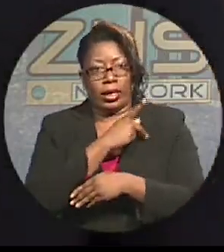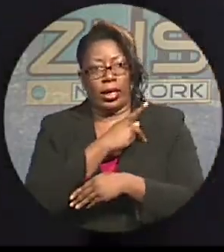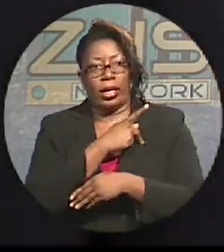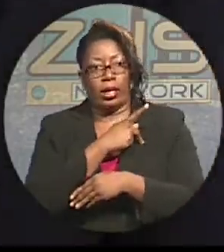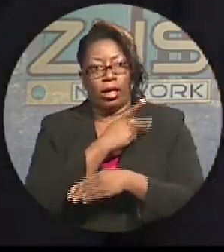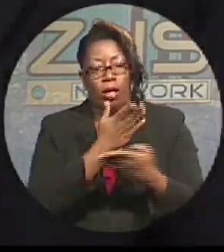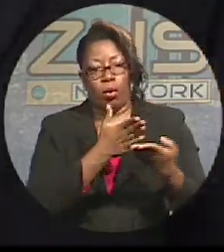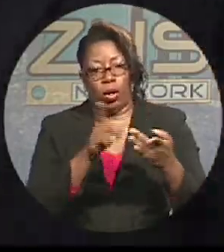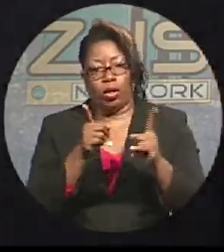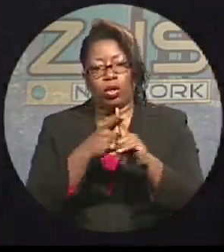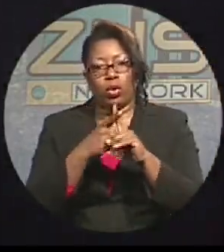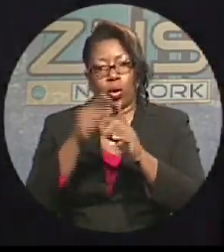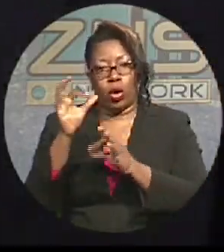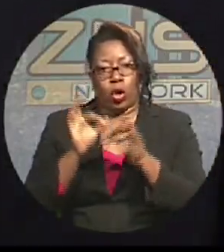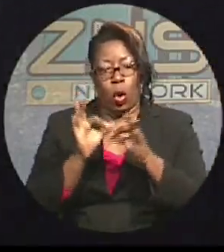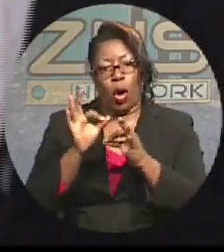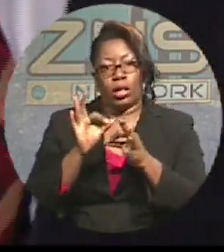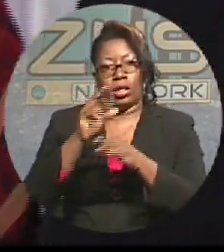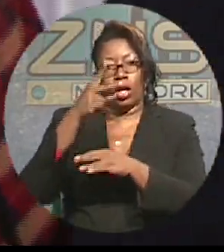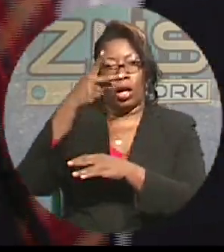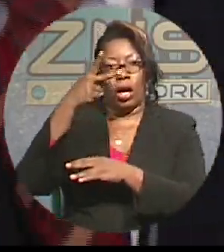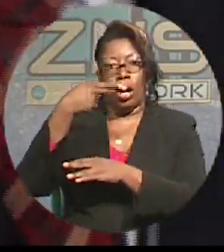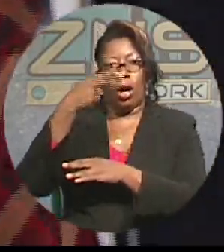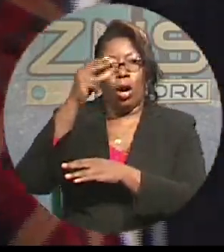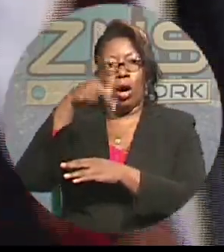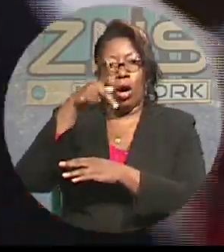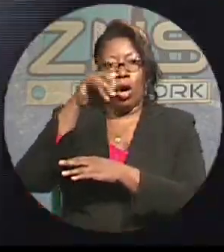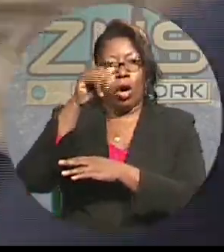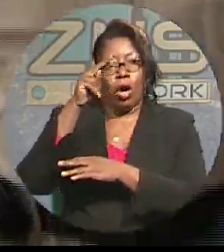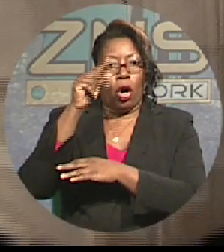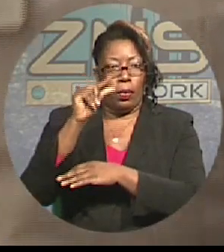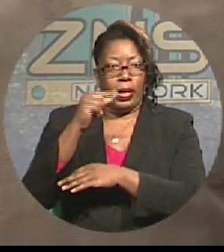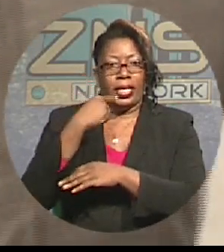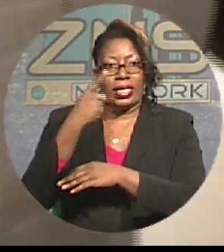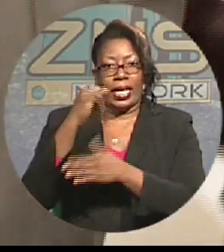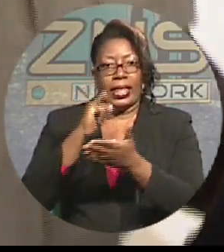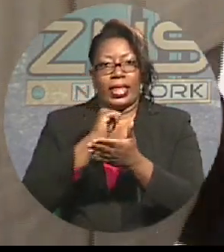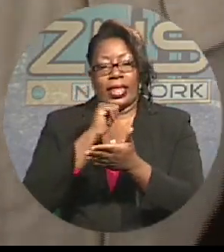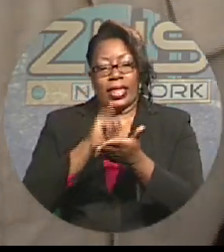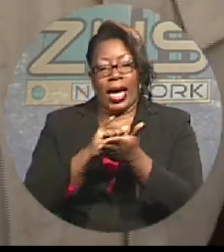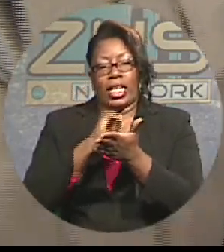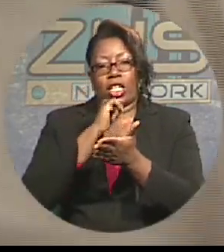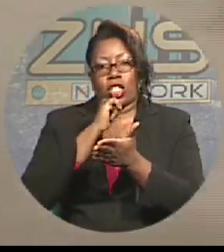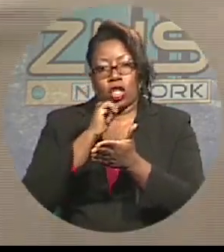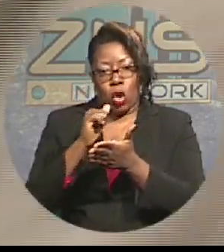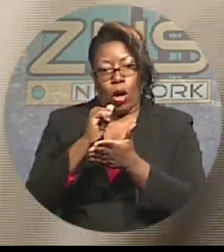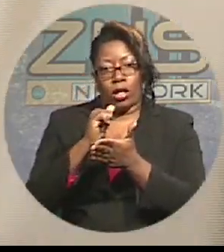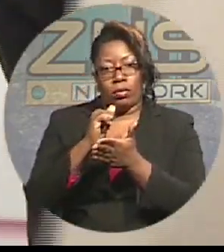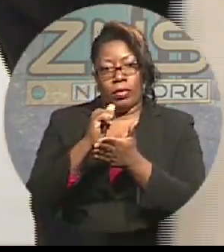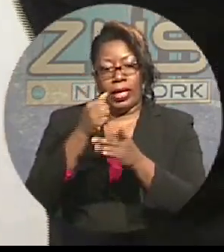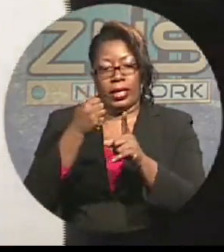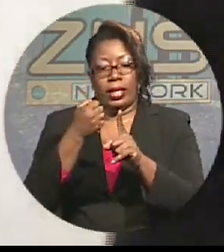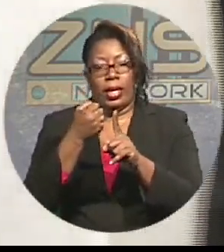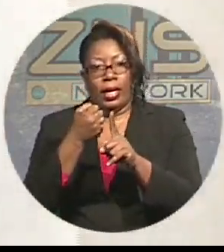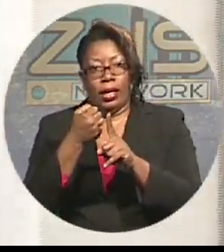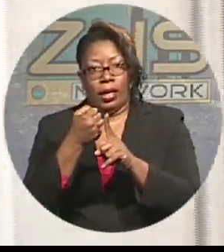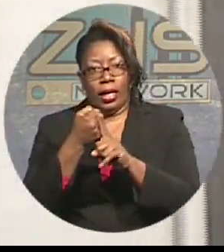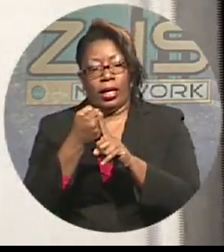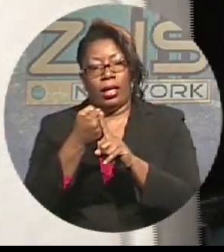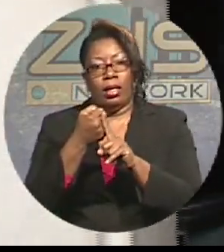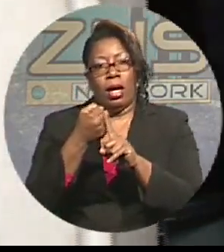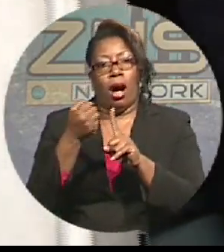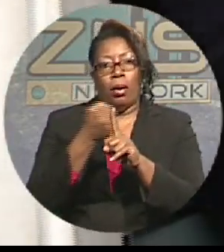limping. However, his attorney, Wayne Monroe, informed the court that he had not been beaten by police and that it was because King had been shot in the groin twice in the